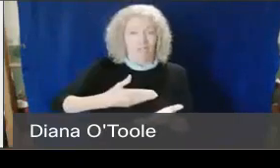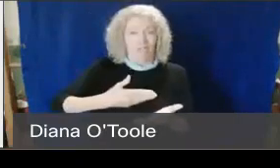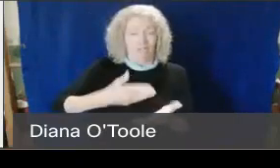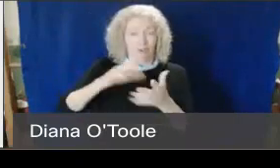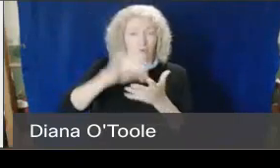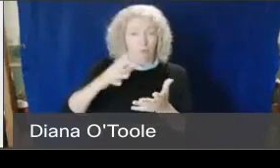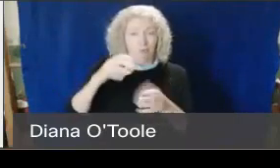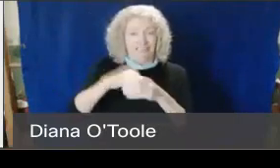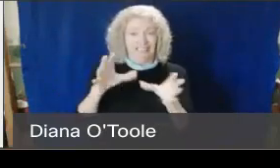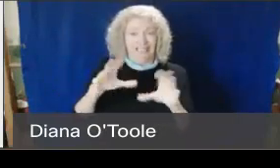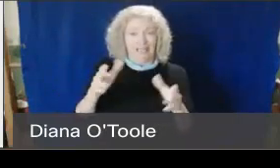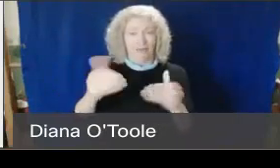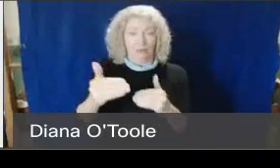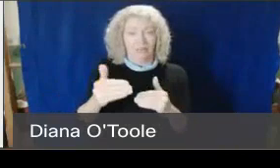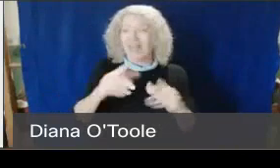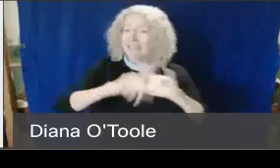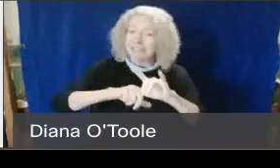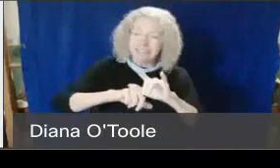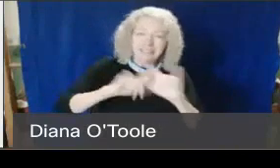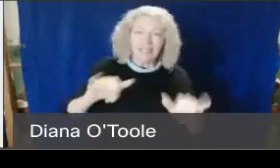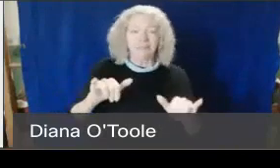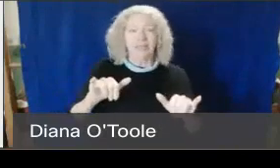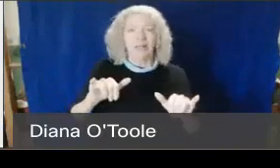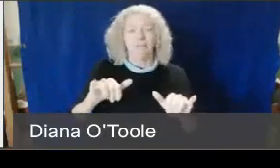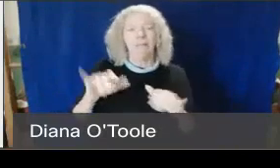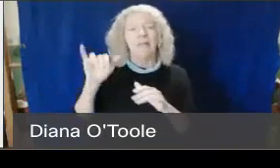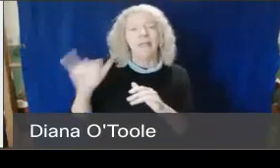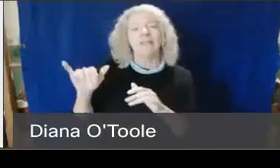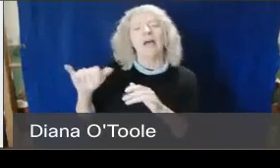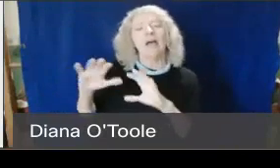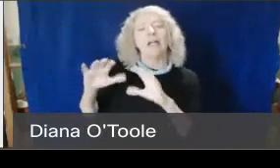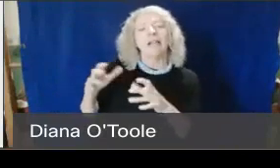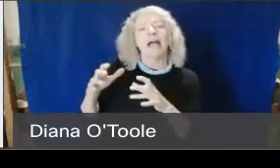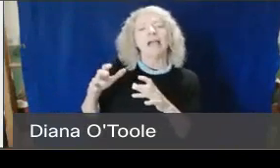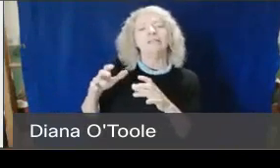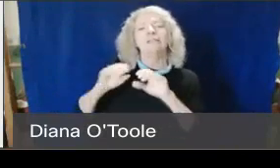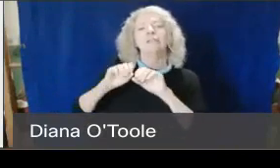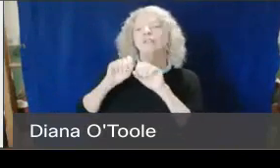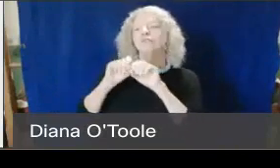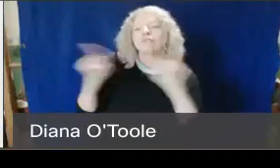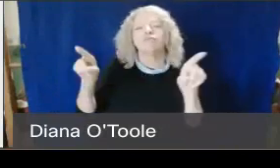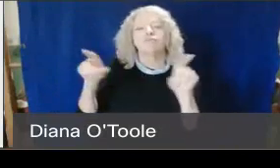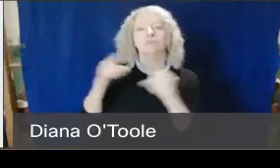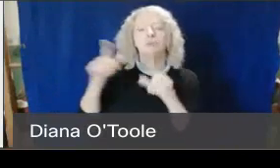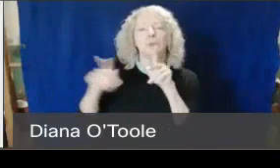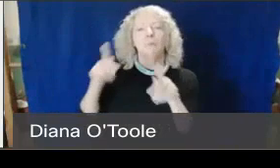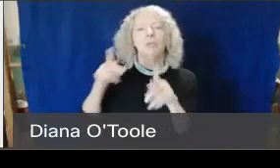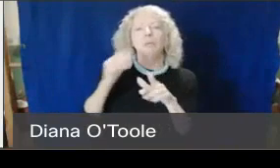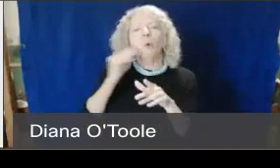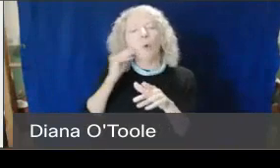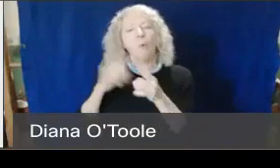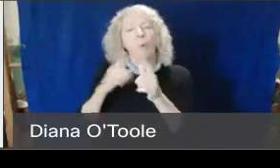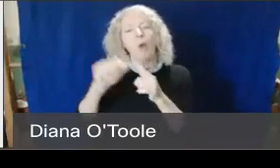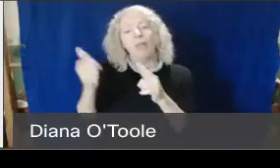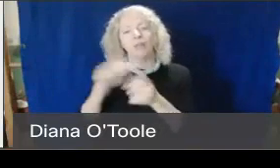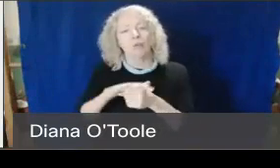Simultaneously, that live class is being broadcast to people who are remote. And then it's also being recorded